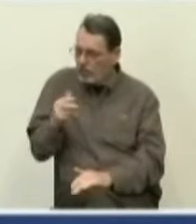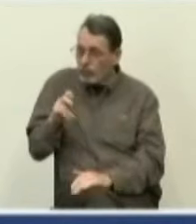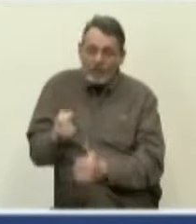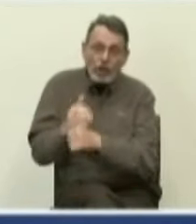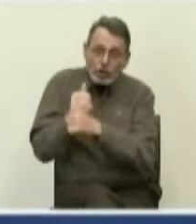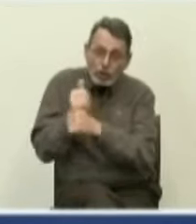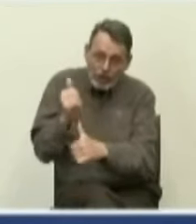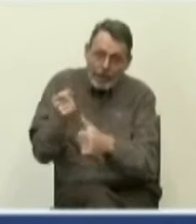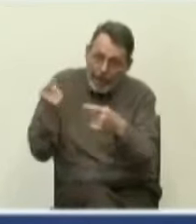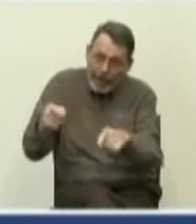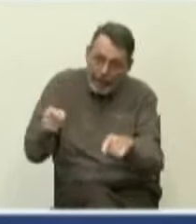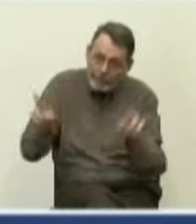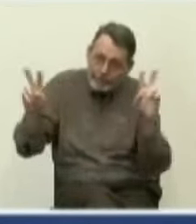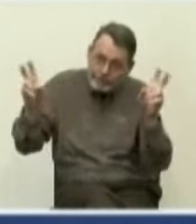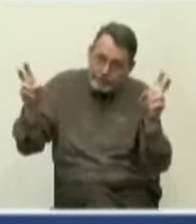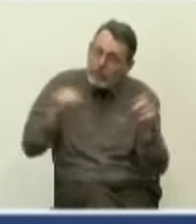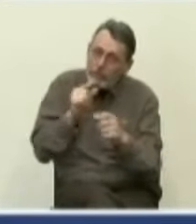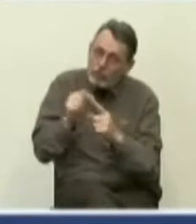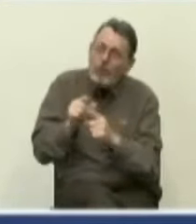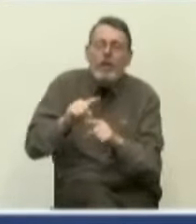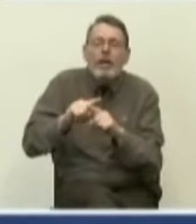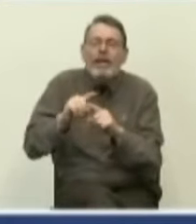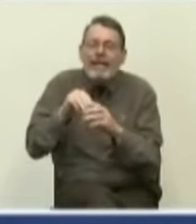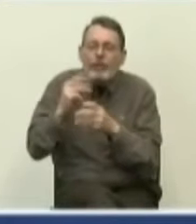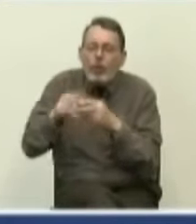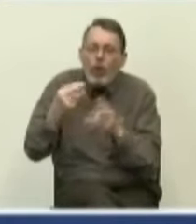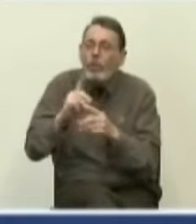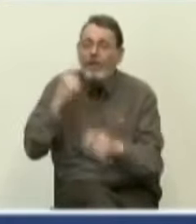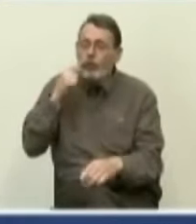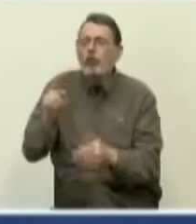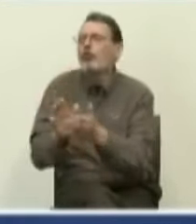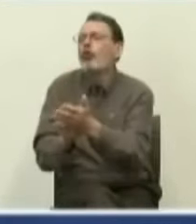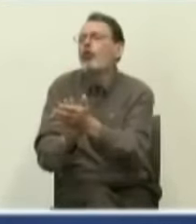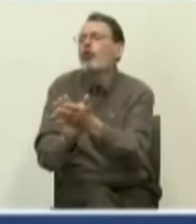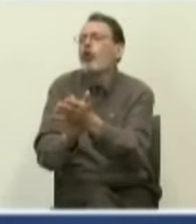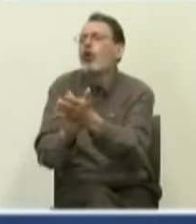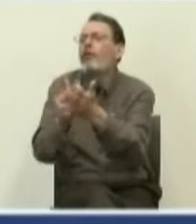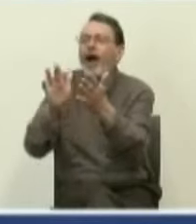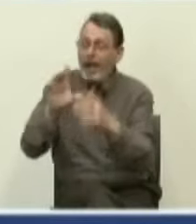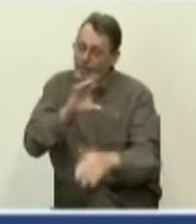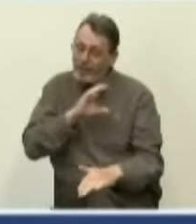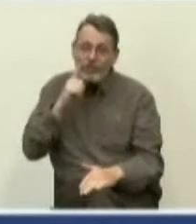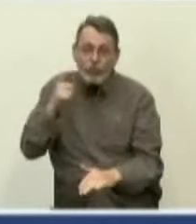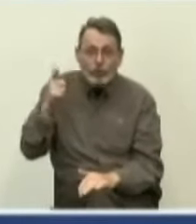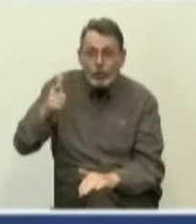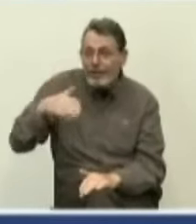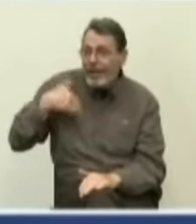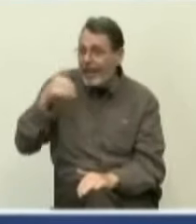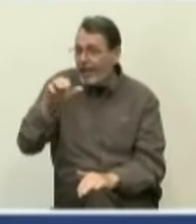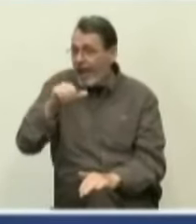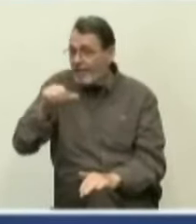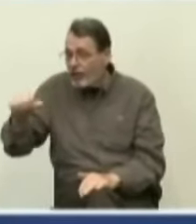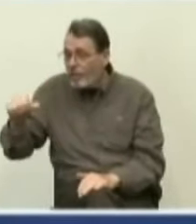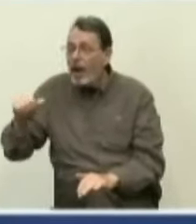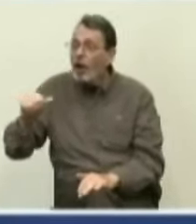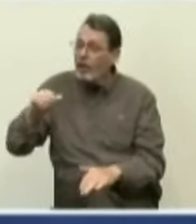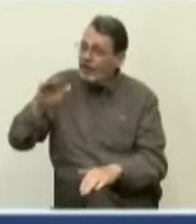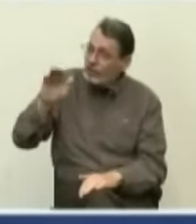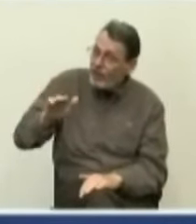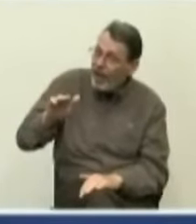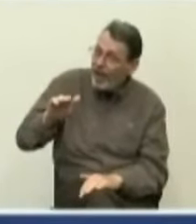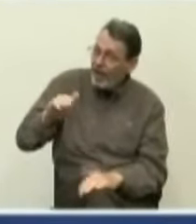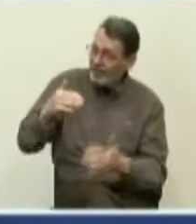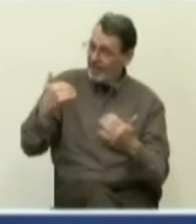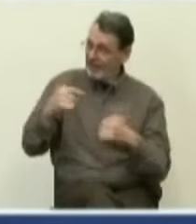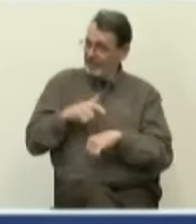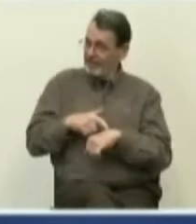world. But for you guys to glorify a police for shooting a young African-American child in these time and